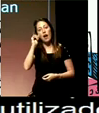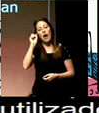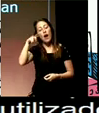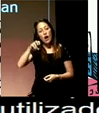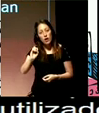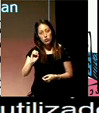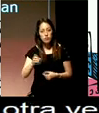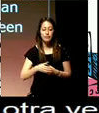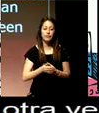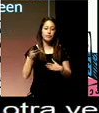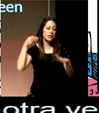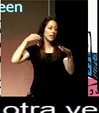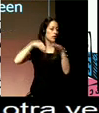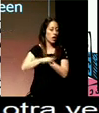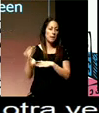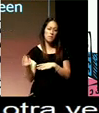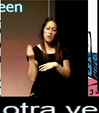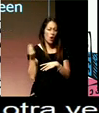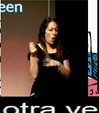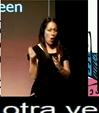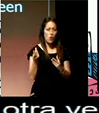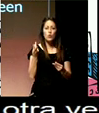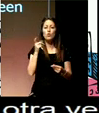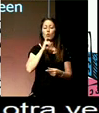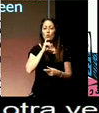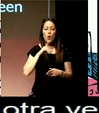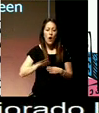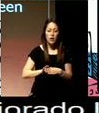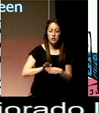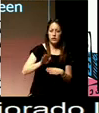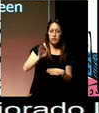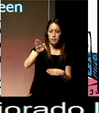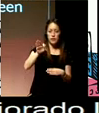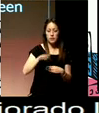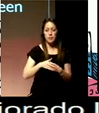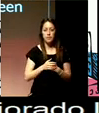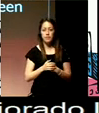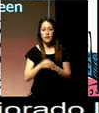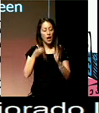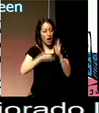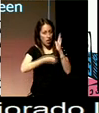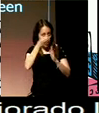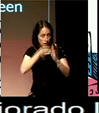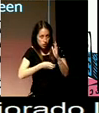through walkways, ramps, parapets, and all-pressure lift, 2 lifting